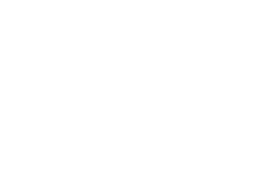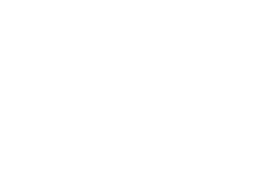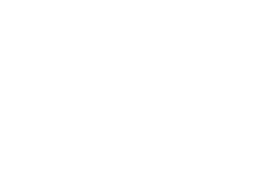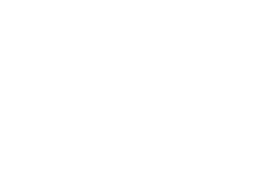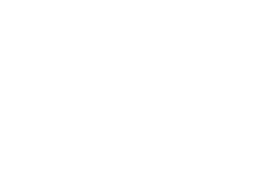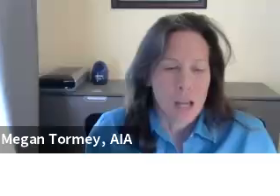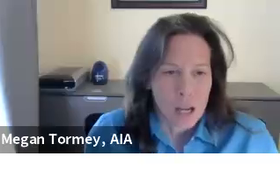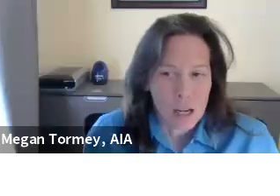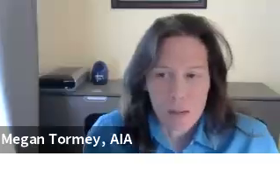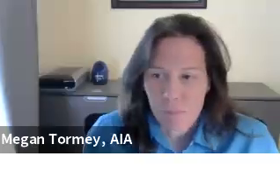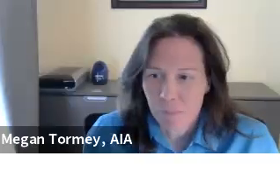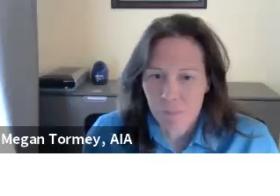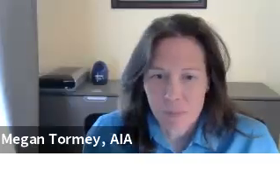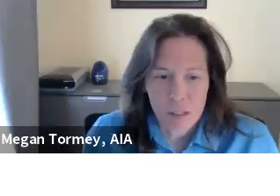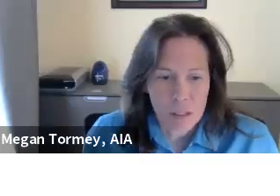Hi, everyone.